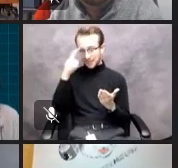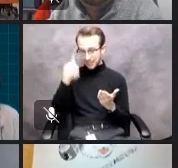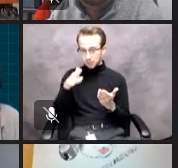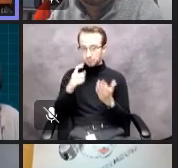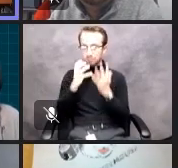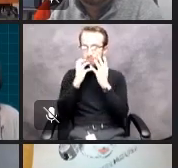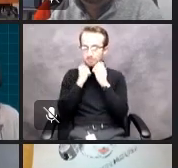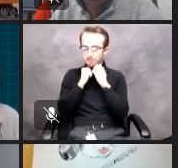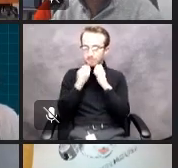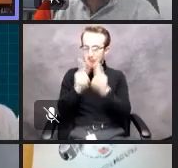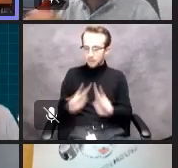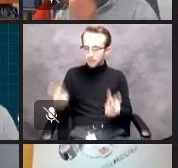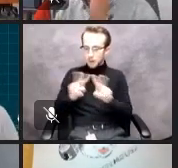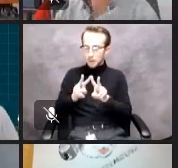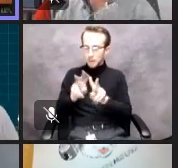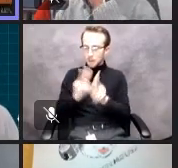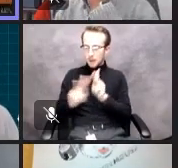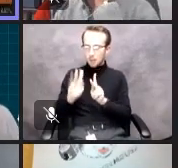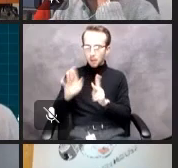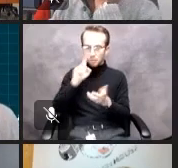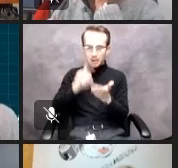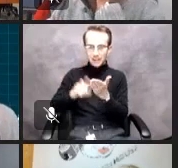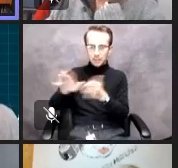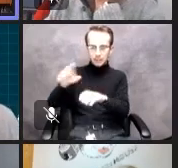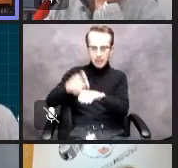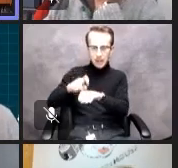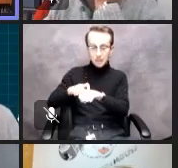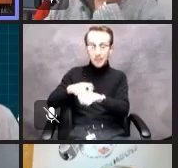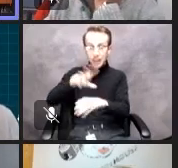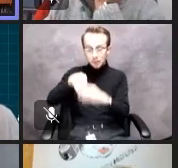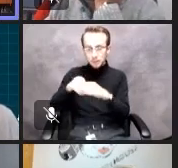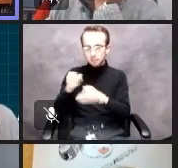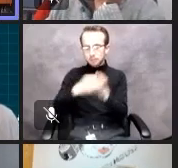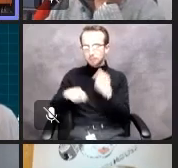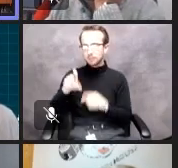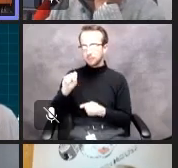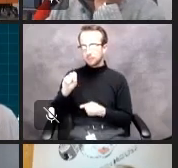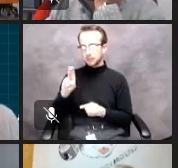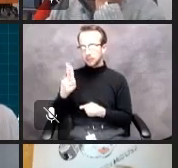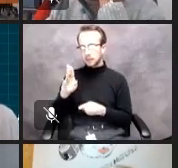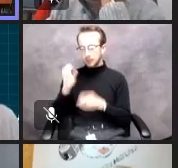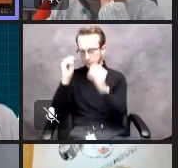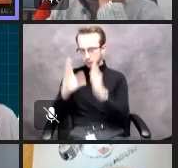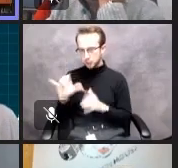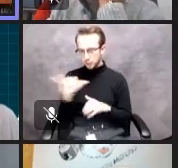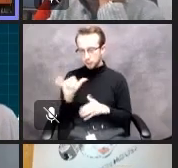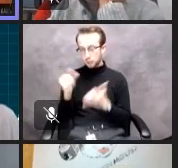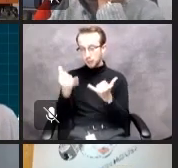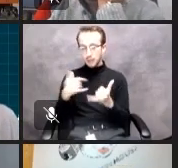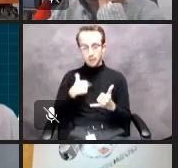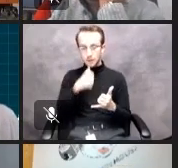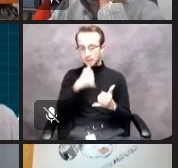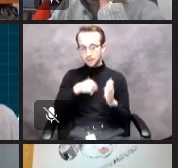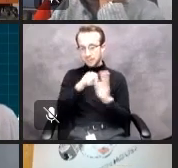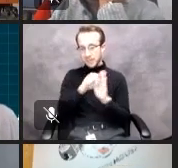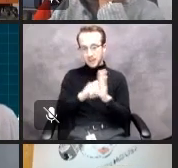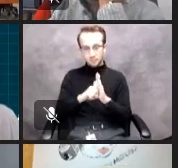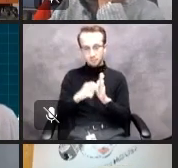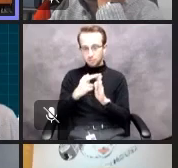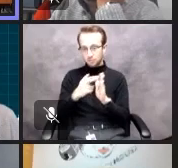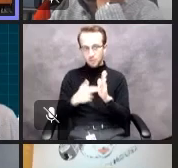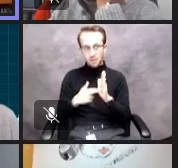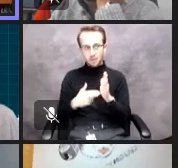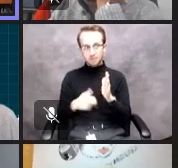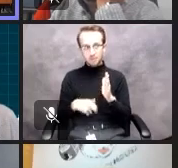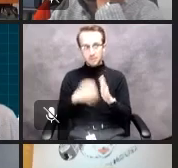time, and that includes our substitute teachers. So right now, there's no state appropriation to do what you're talking about. So it would be a